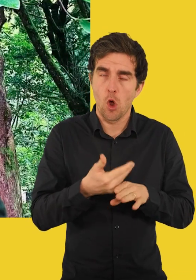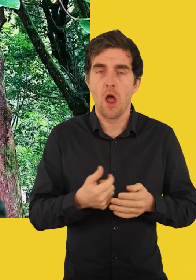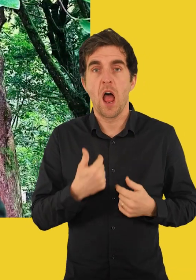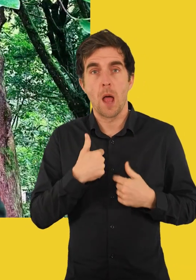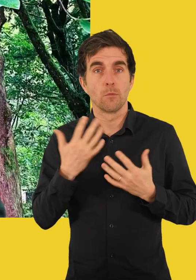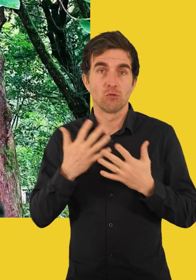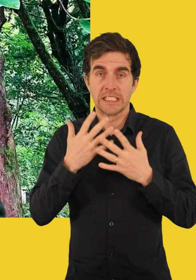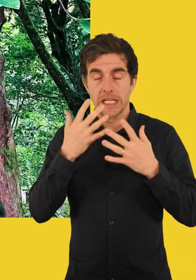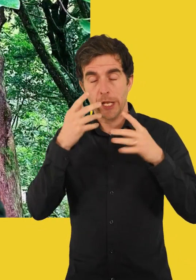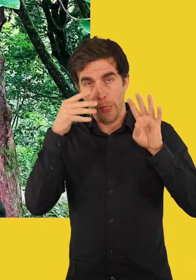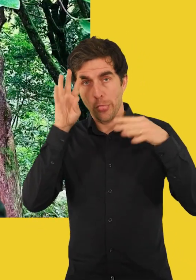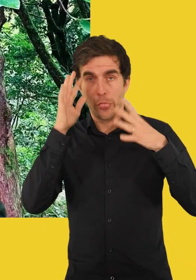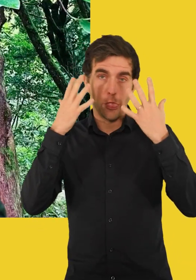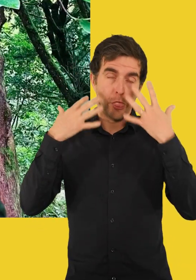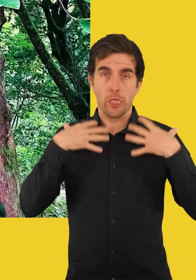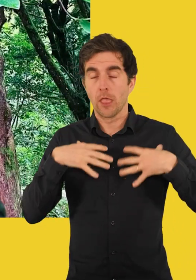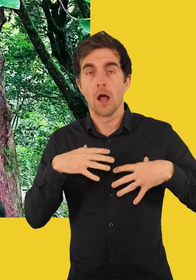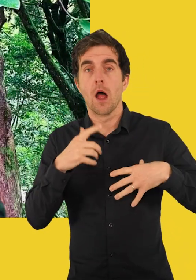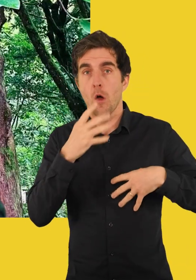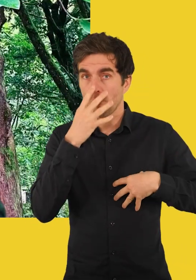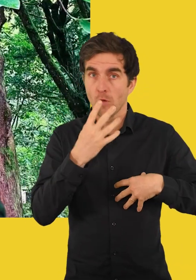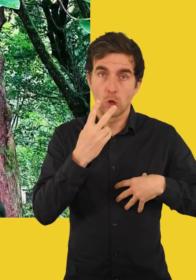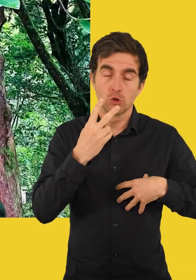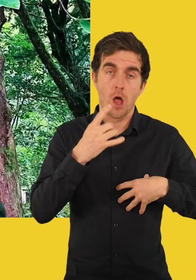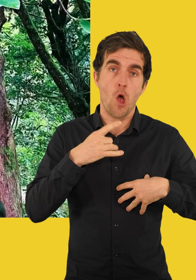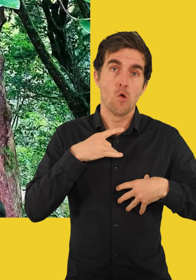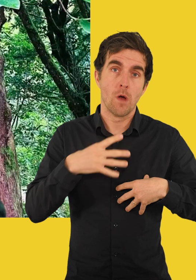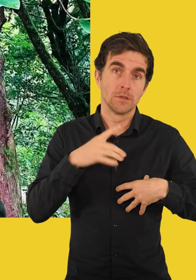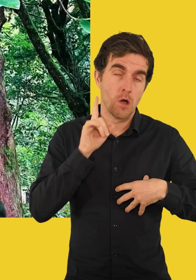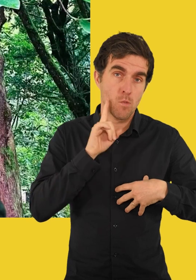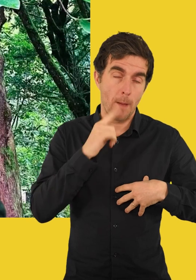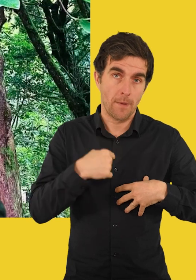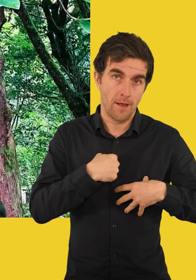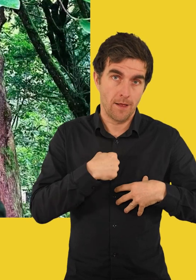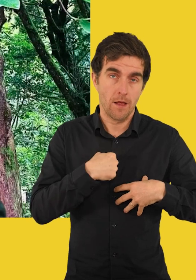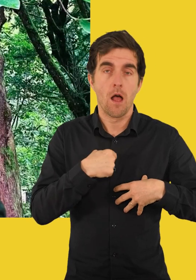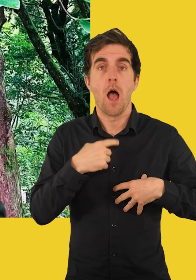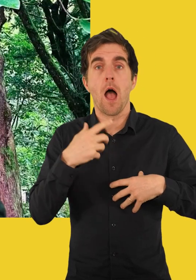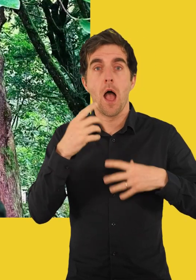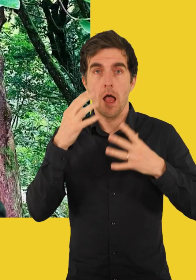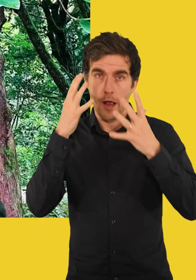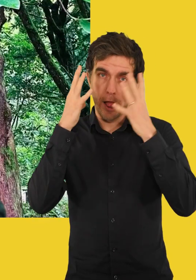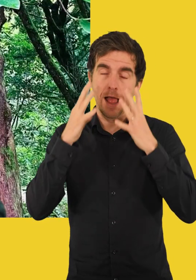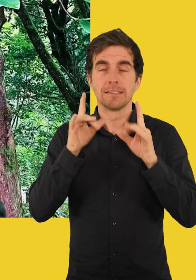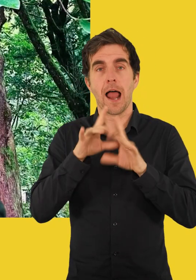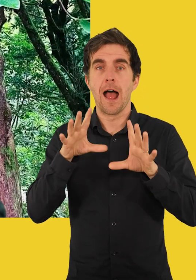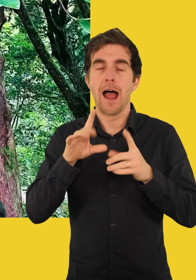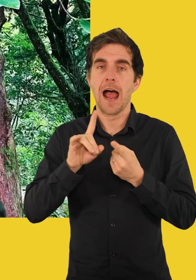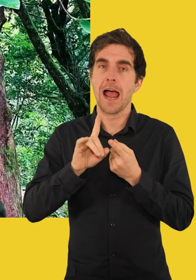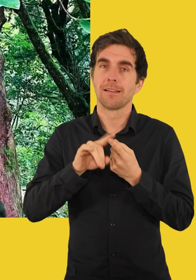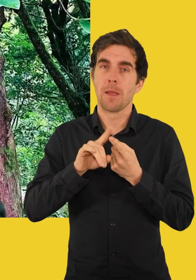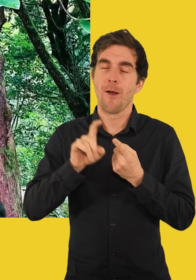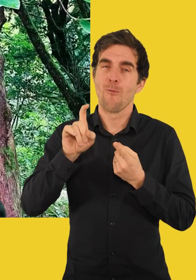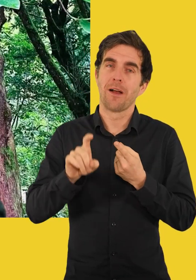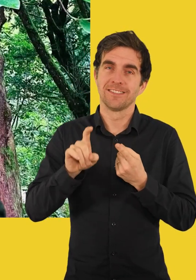I am a pretty frazzled looking 42-year-old white lady. The hair is giving a little bit